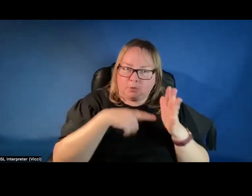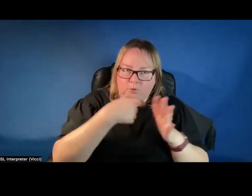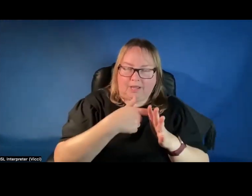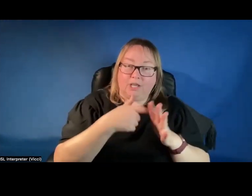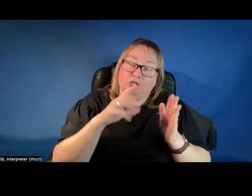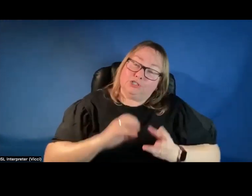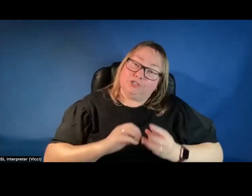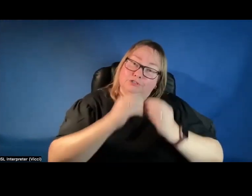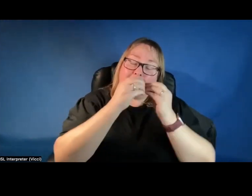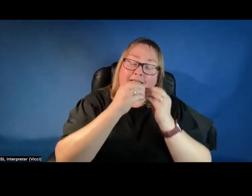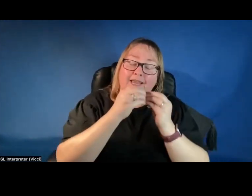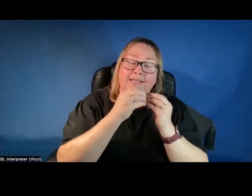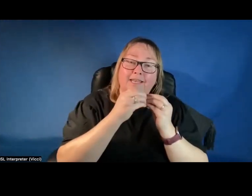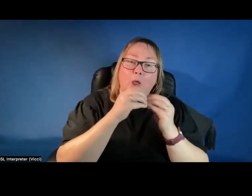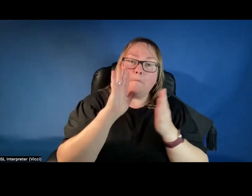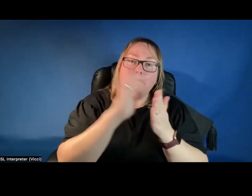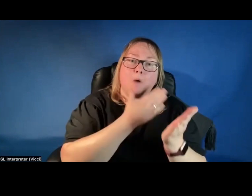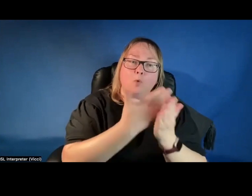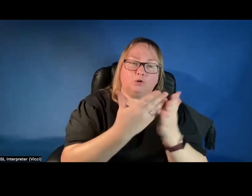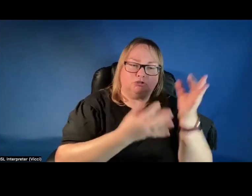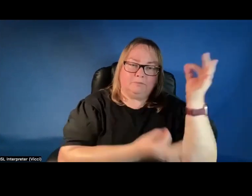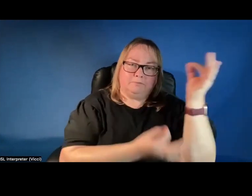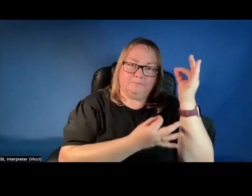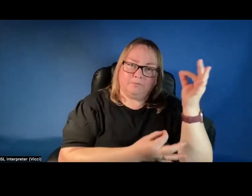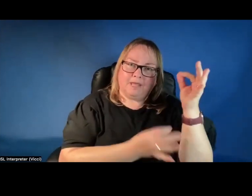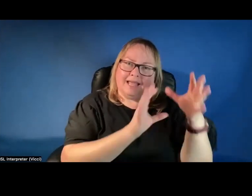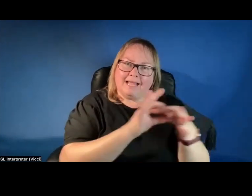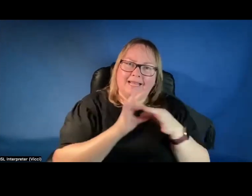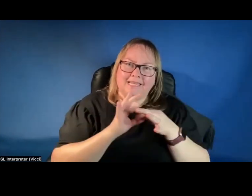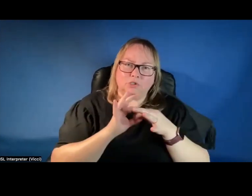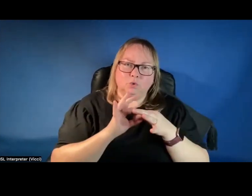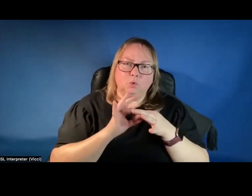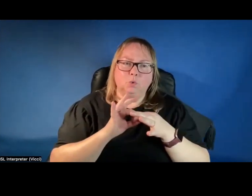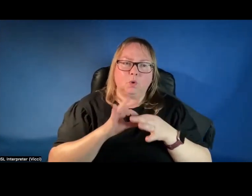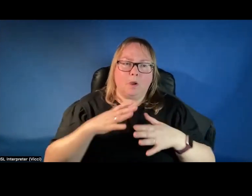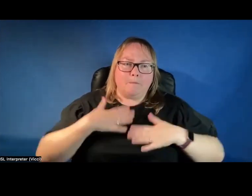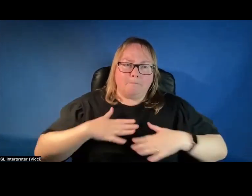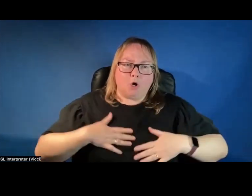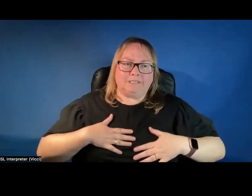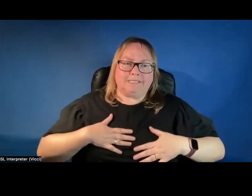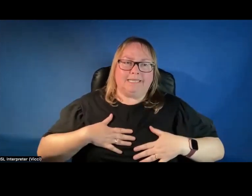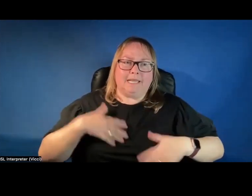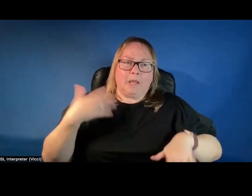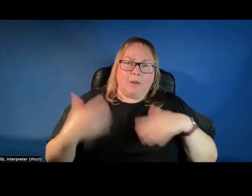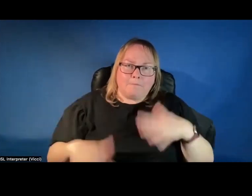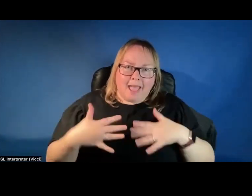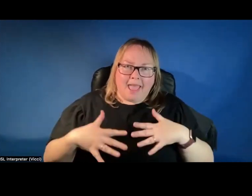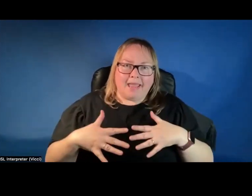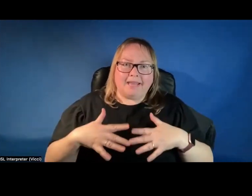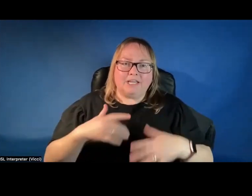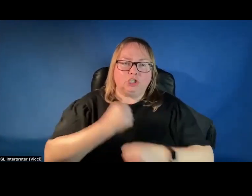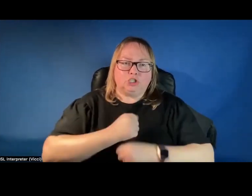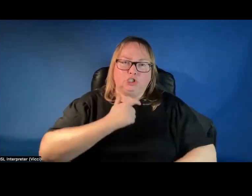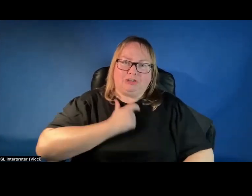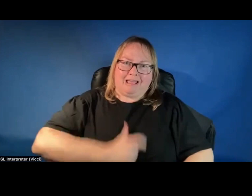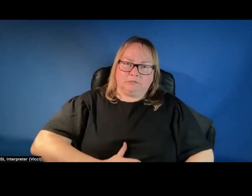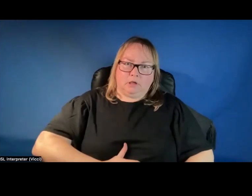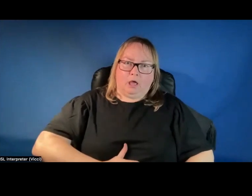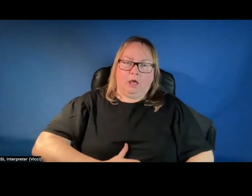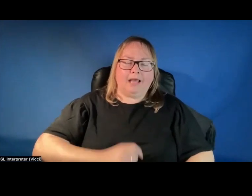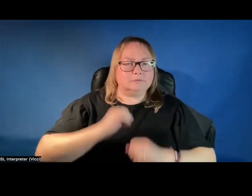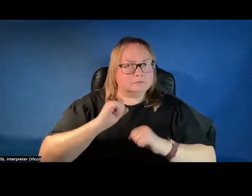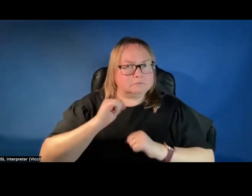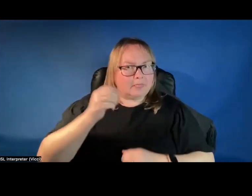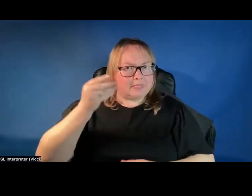pamphlet, Occult Pain, which explores the body, pain, and gender through a magical disability justice lens. She's also